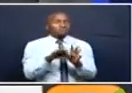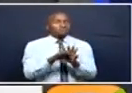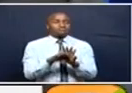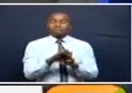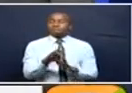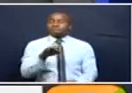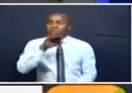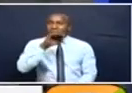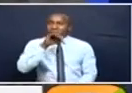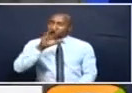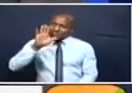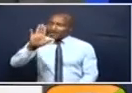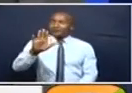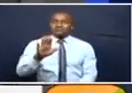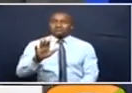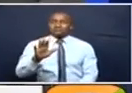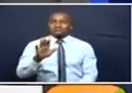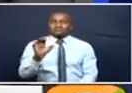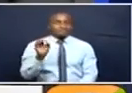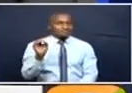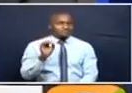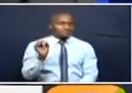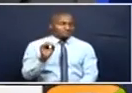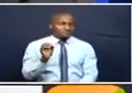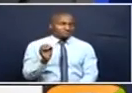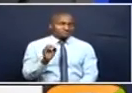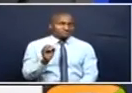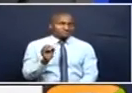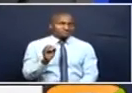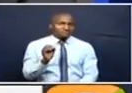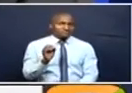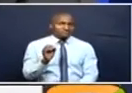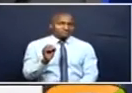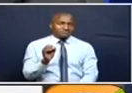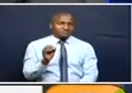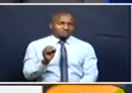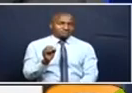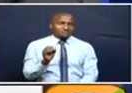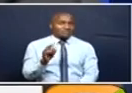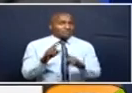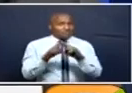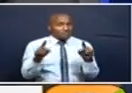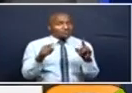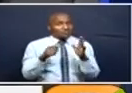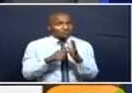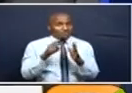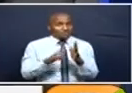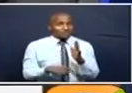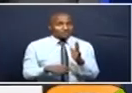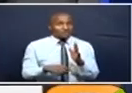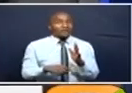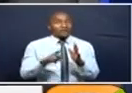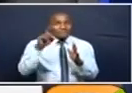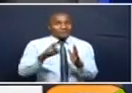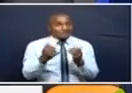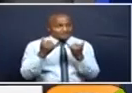and will support and vote at the end for NASA. But the thing is this, it must now send